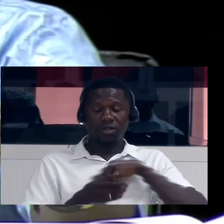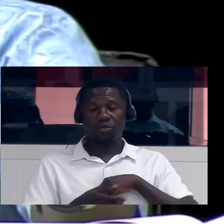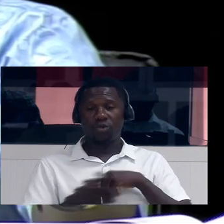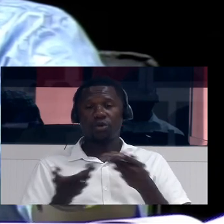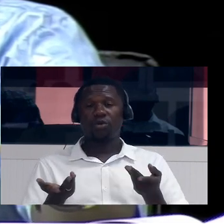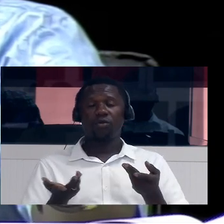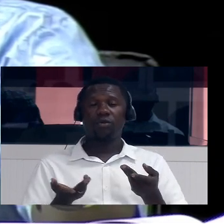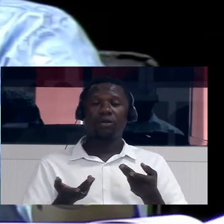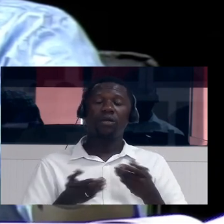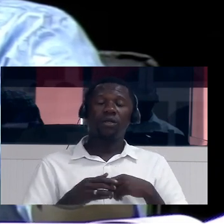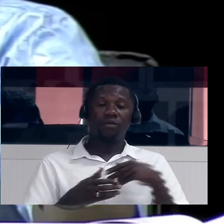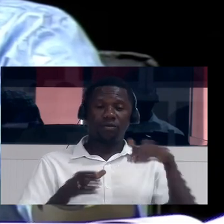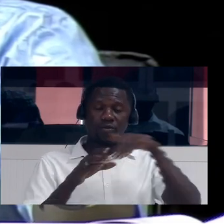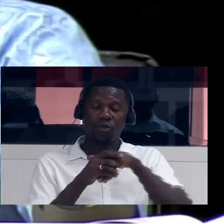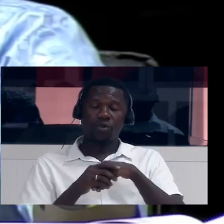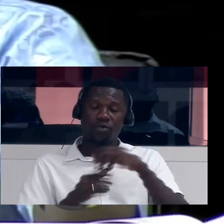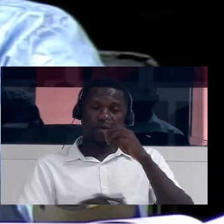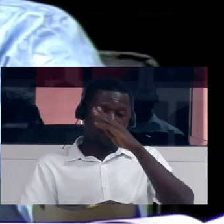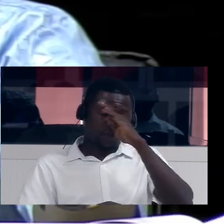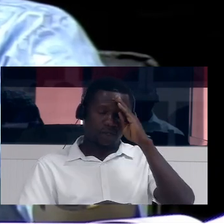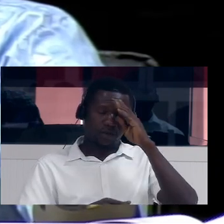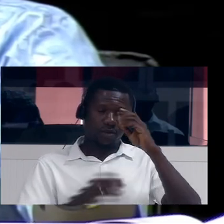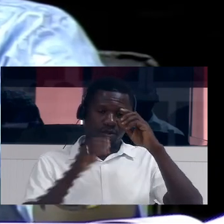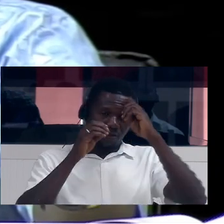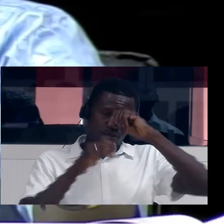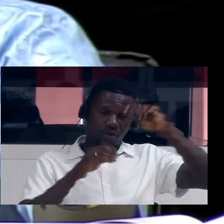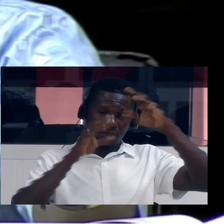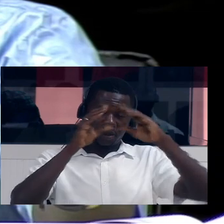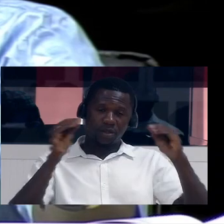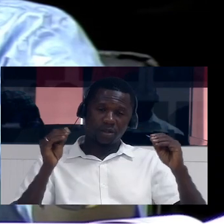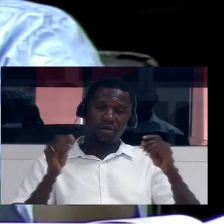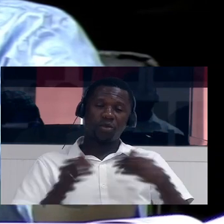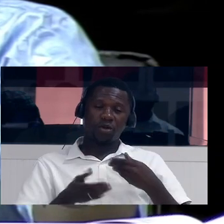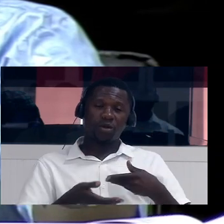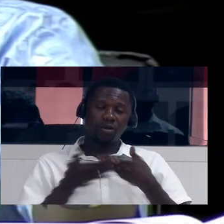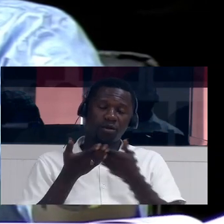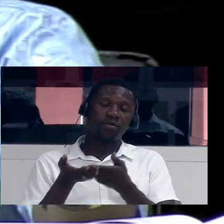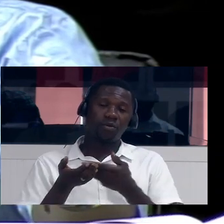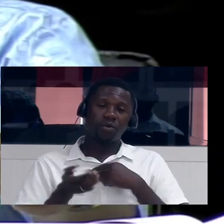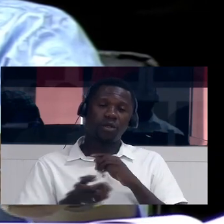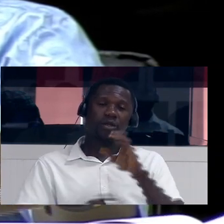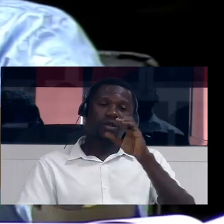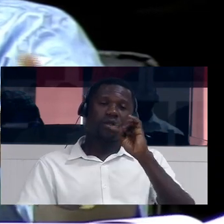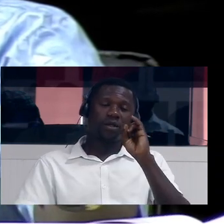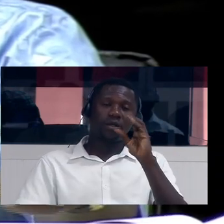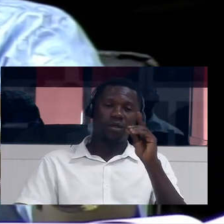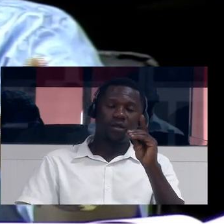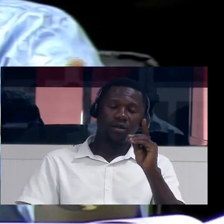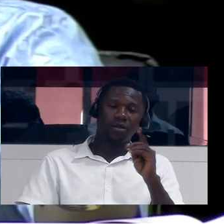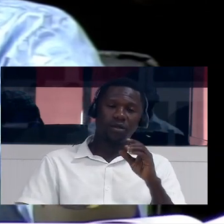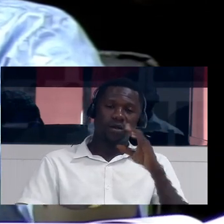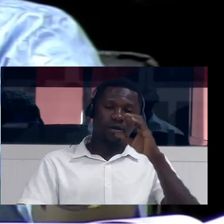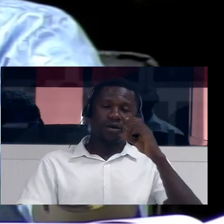even involving Birkama Police Station by providing us with a CID officer. And even